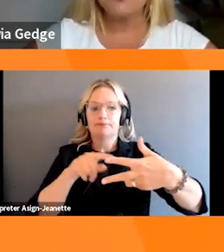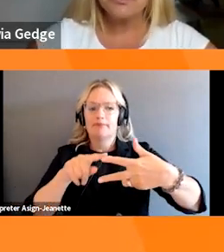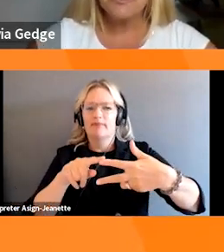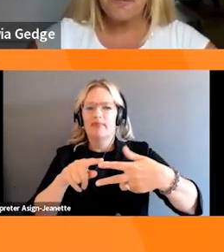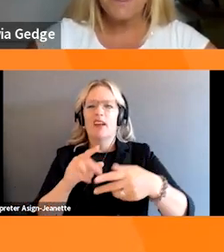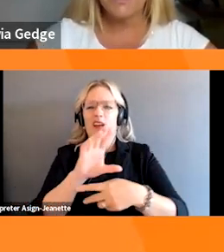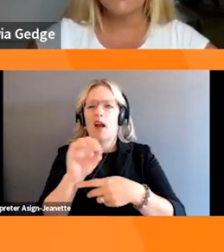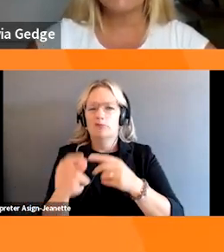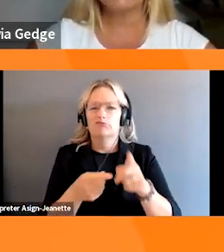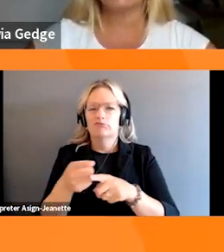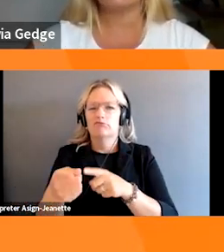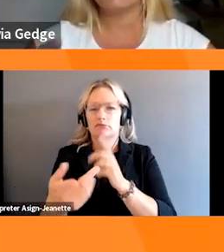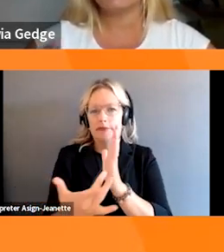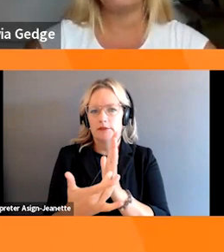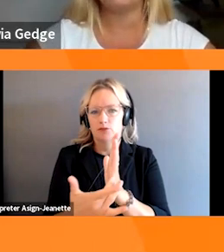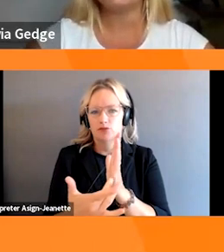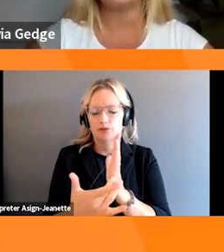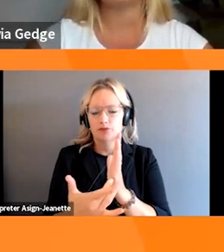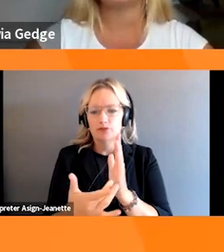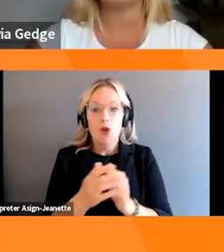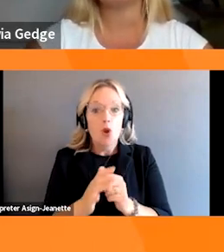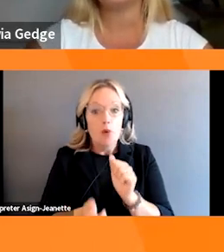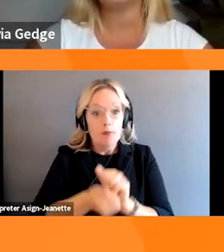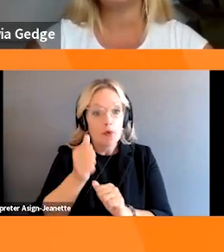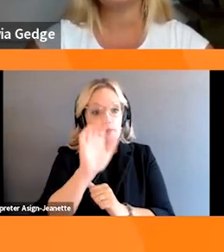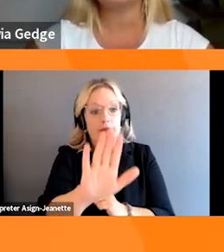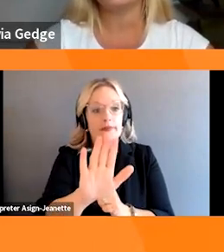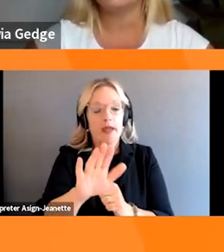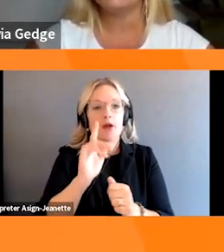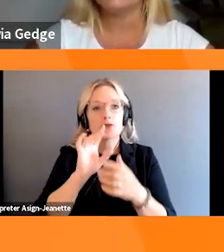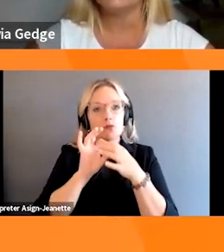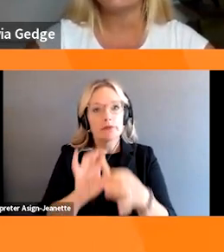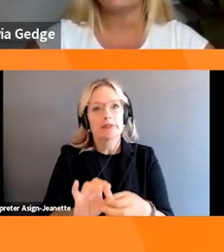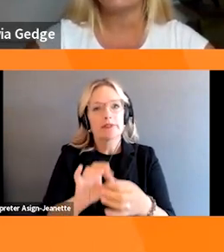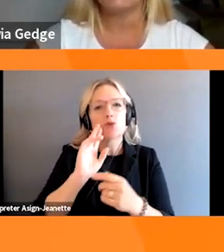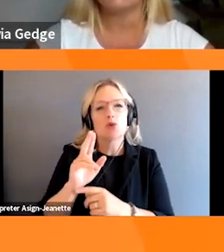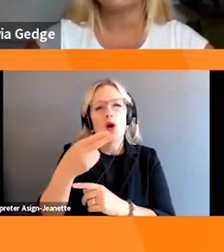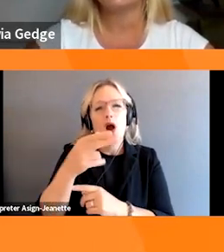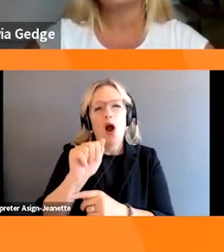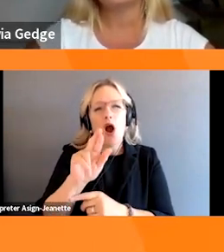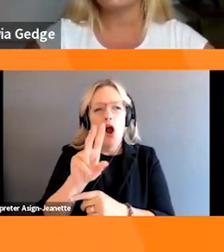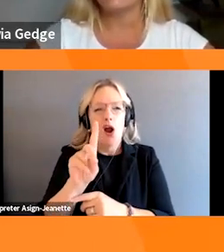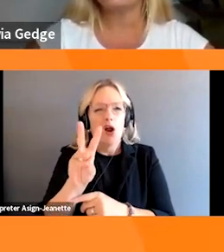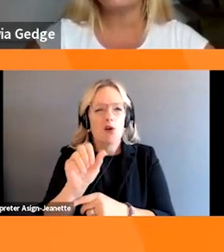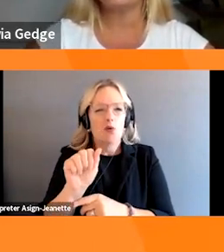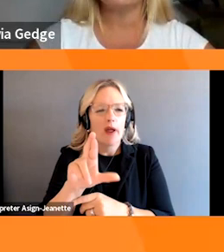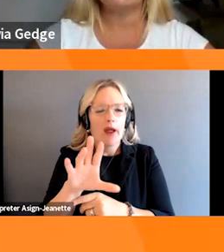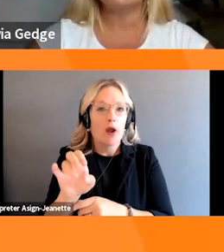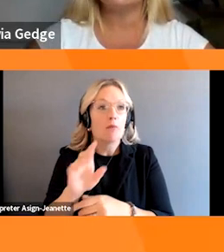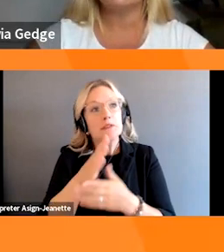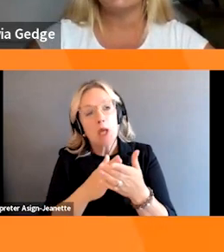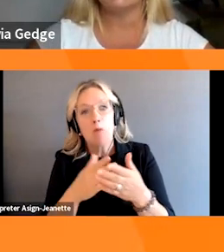company, and they mainly focus on the hardware component, and you would see some of their products in the